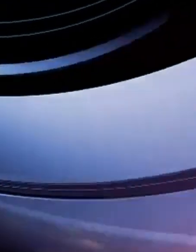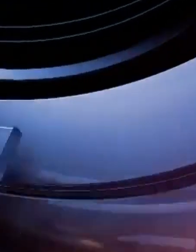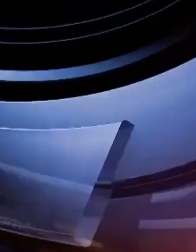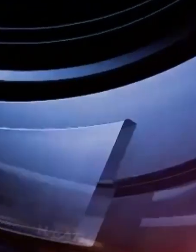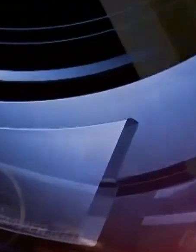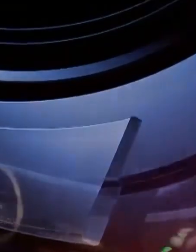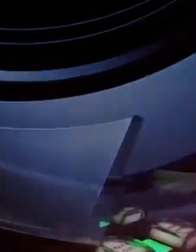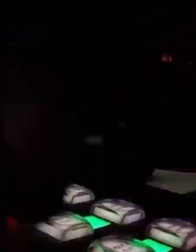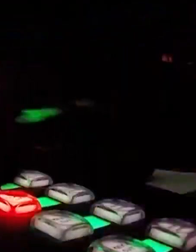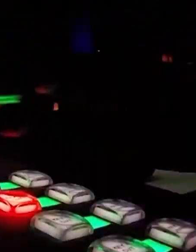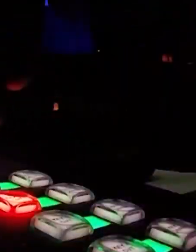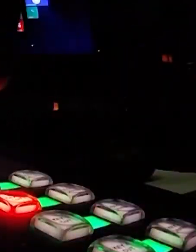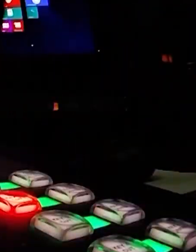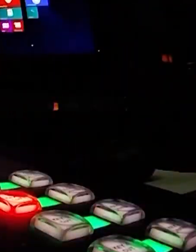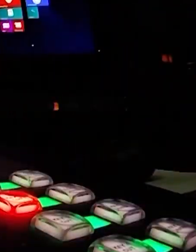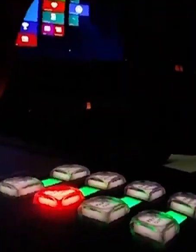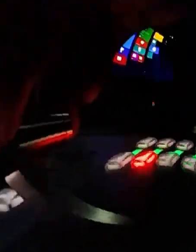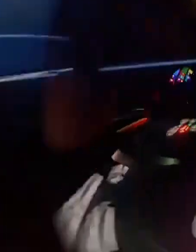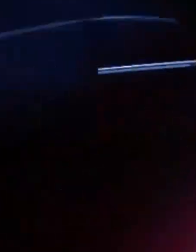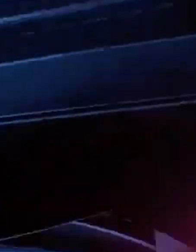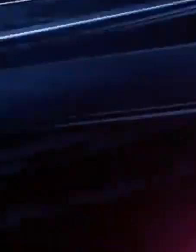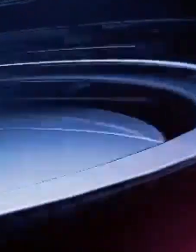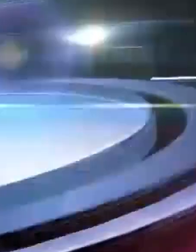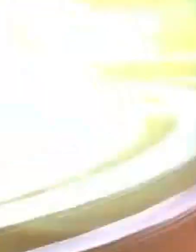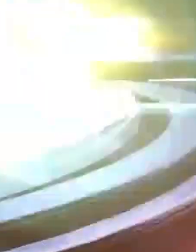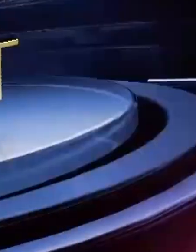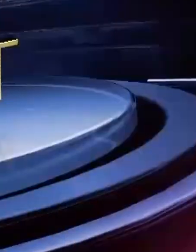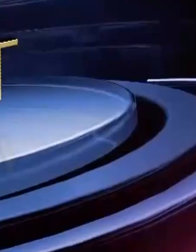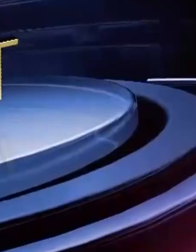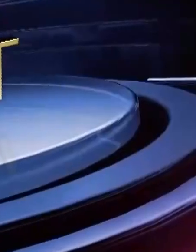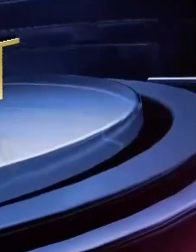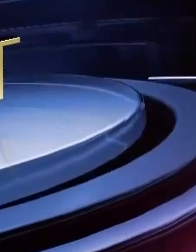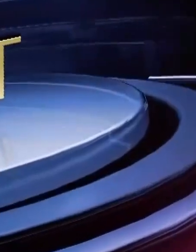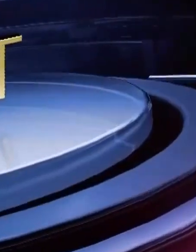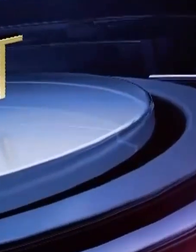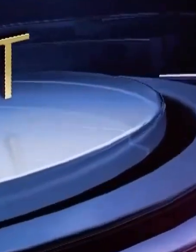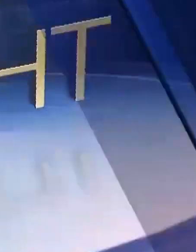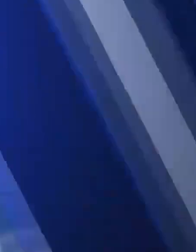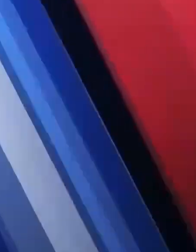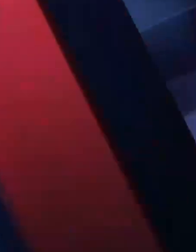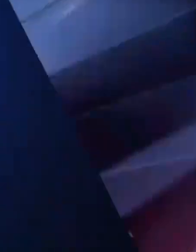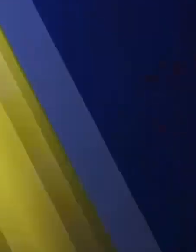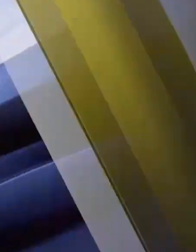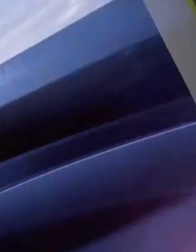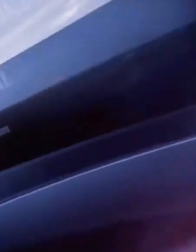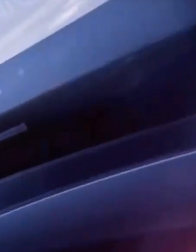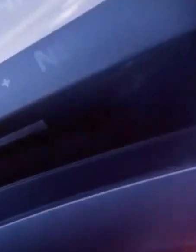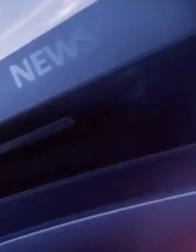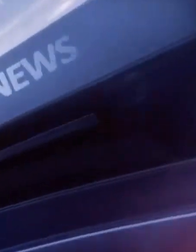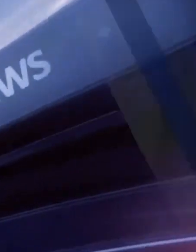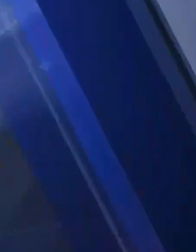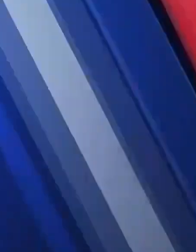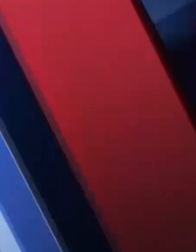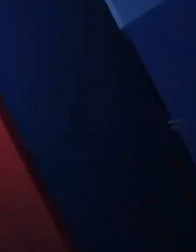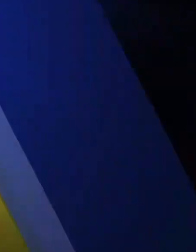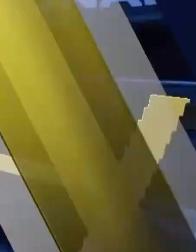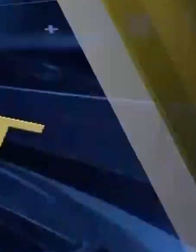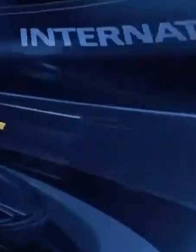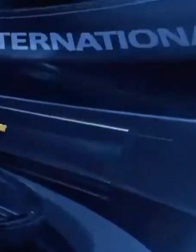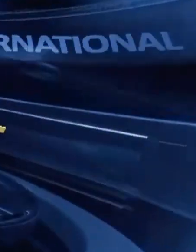Broadcasting from our studios in the Pine St. Michael, this is CBC NewsNight, starting now.